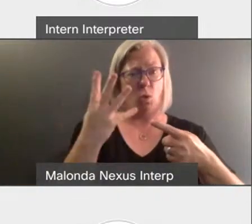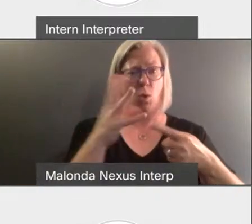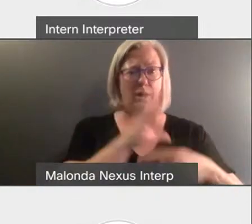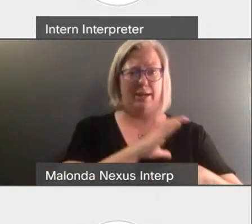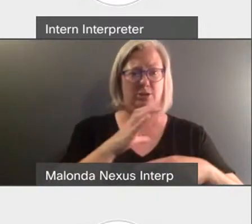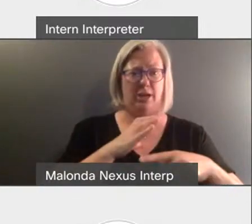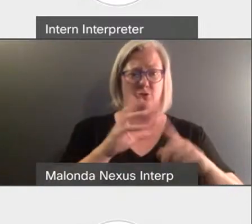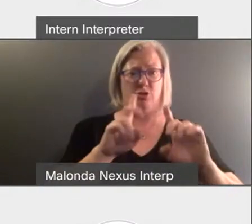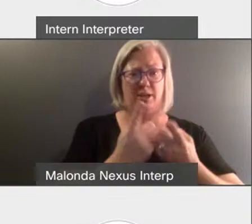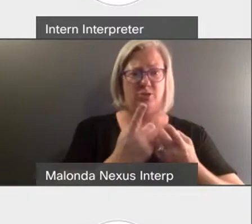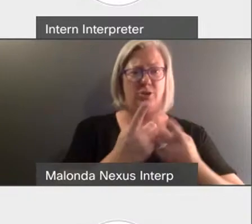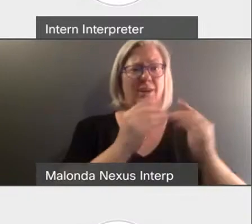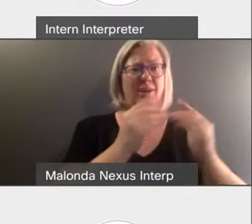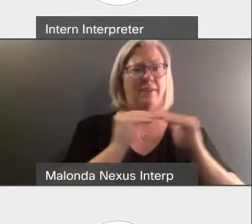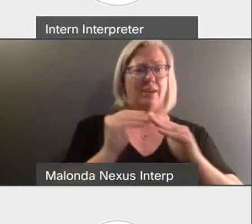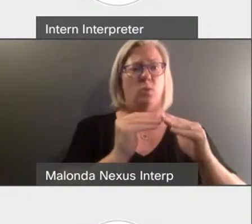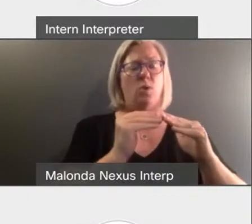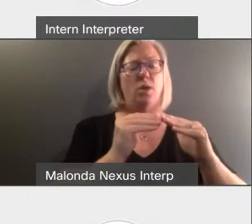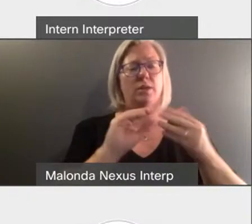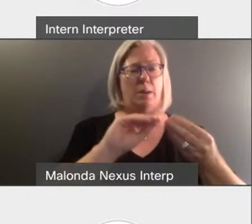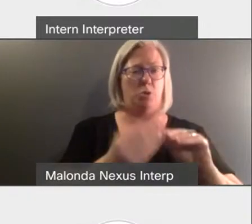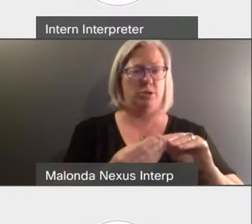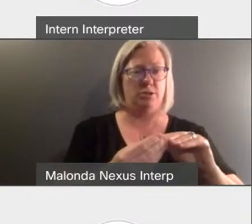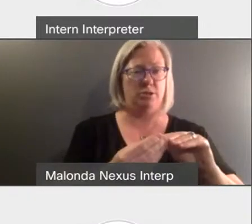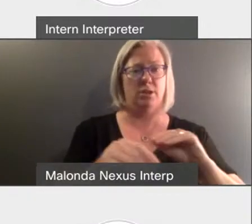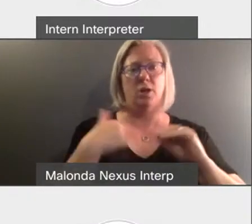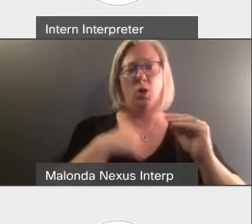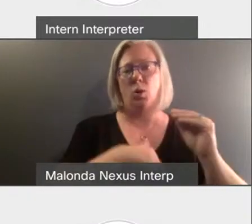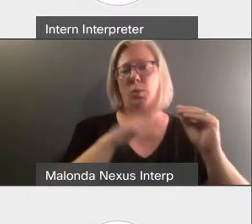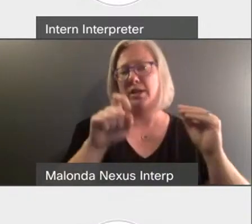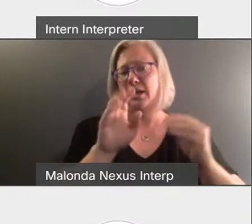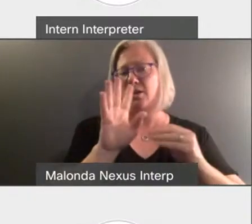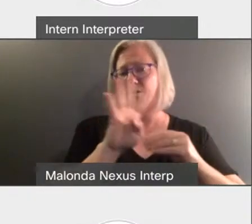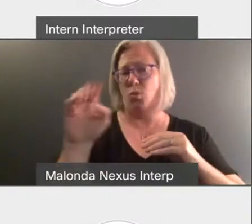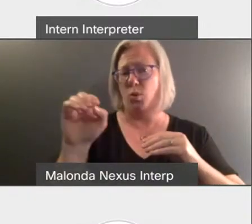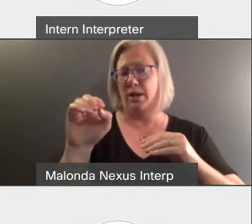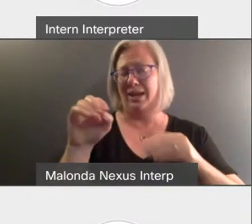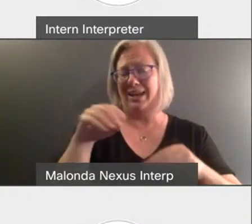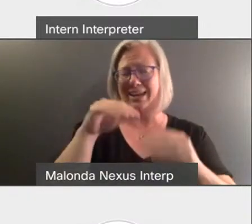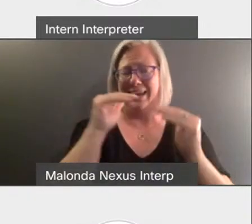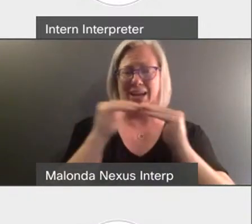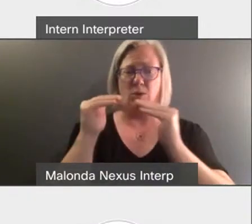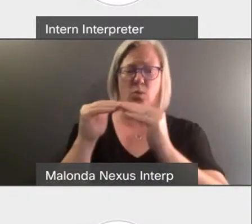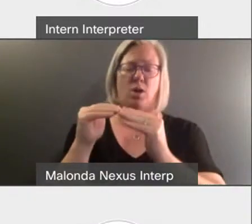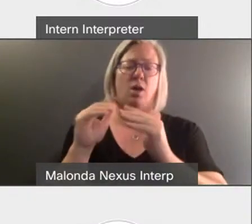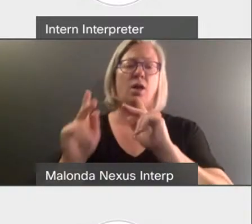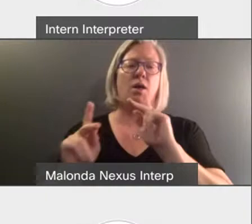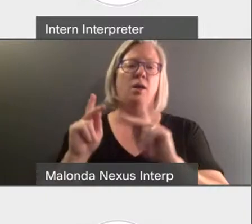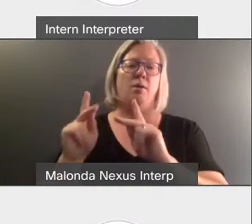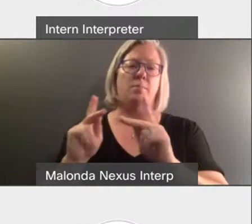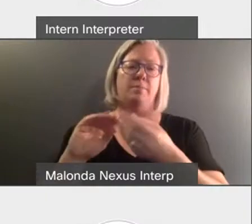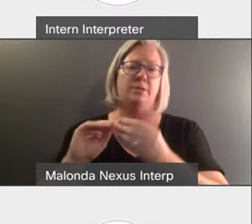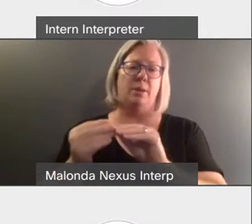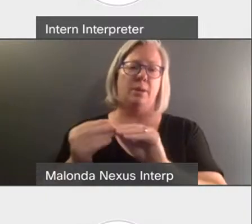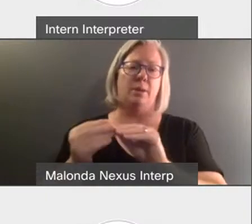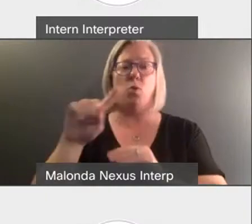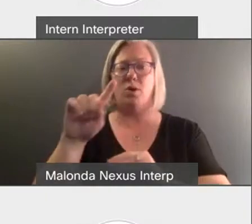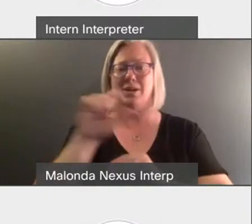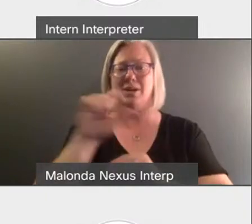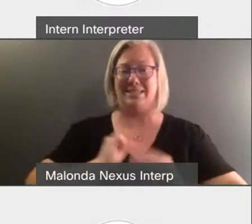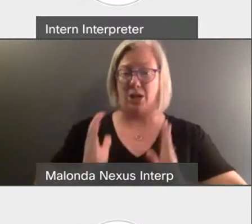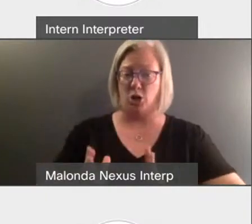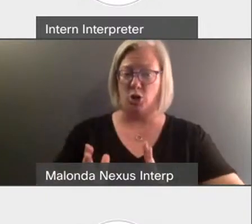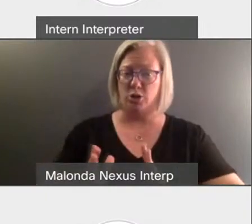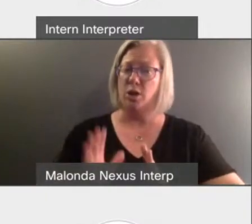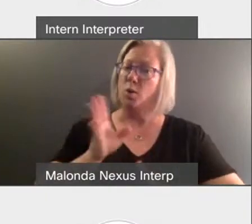equal population numbers. As we need 40 equal population legislative districts for senators, it would be very desirable